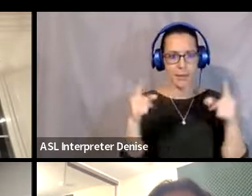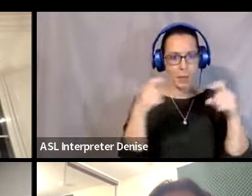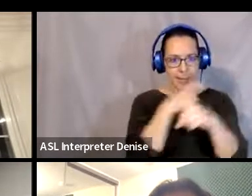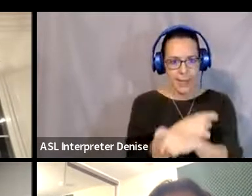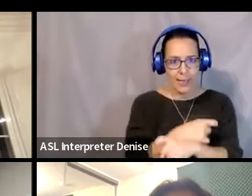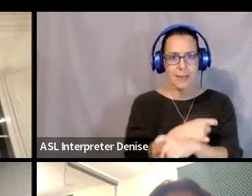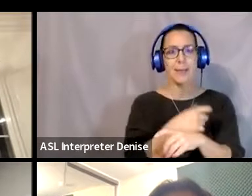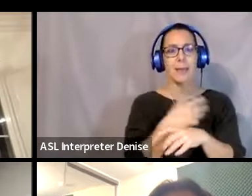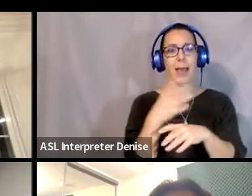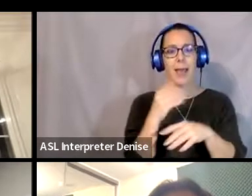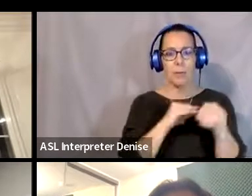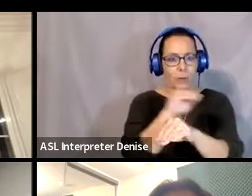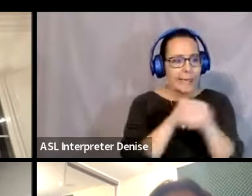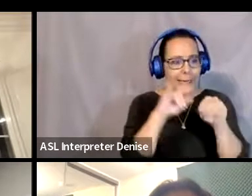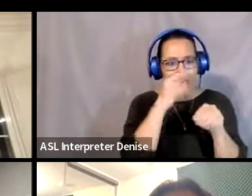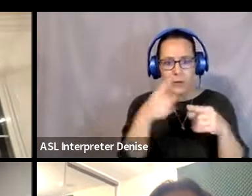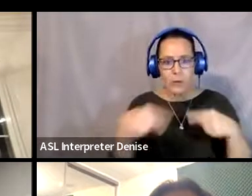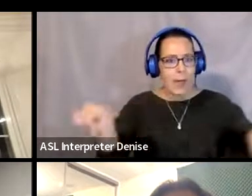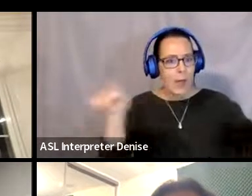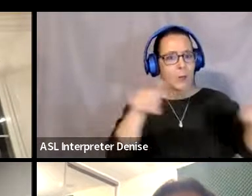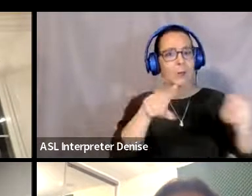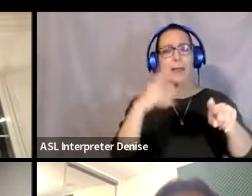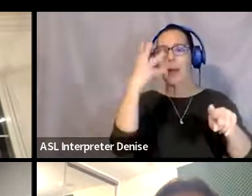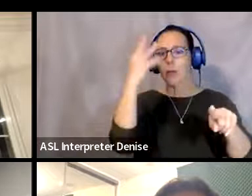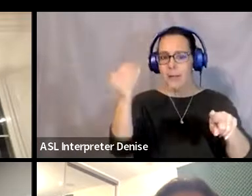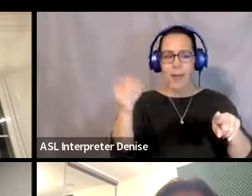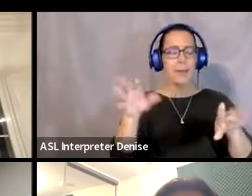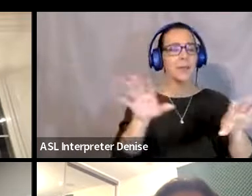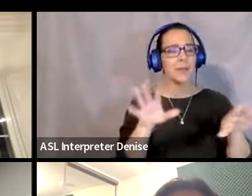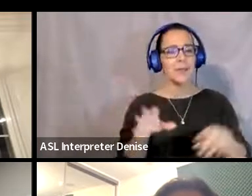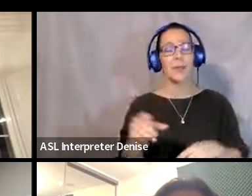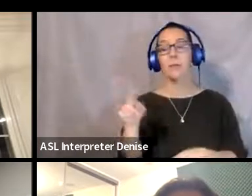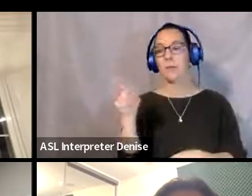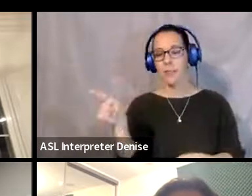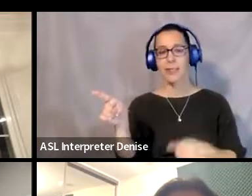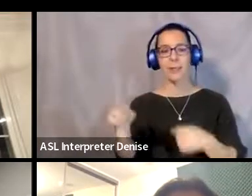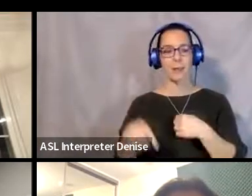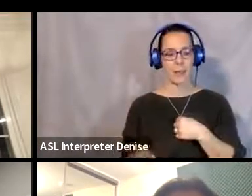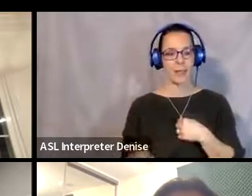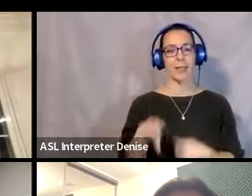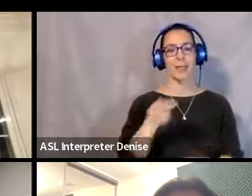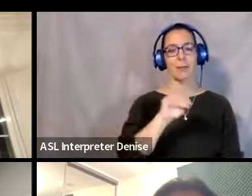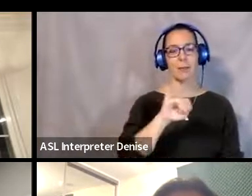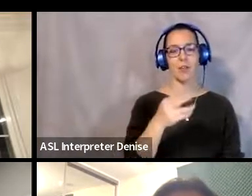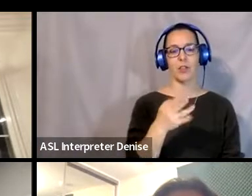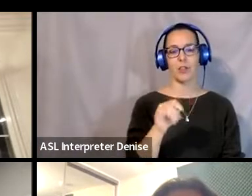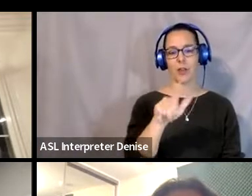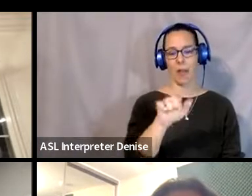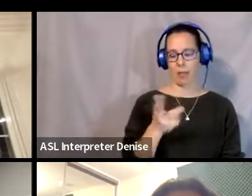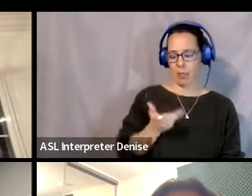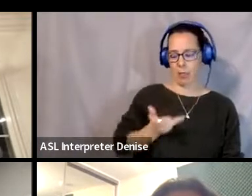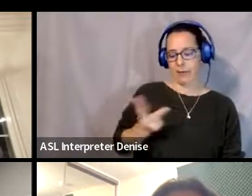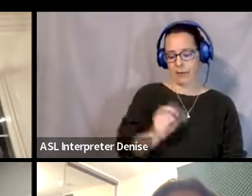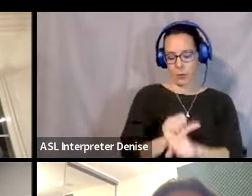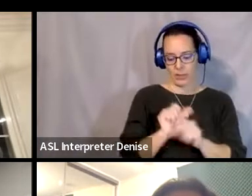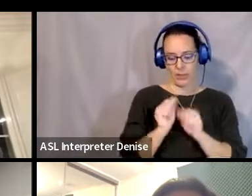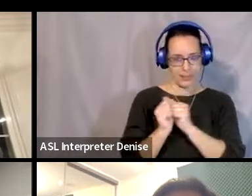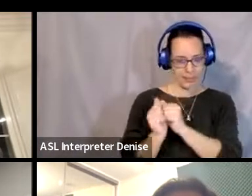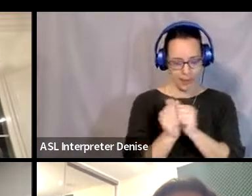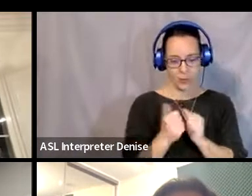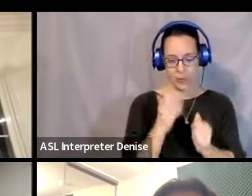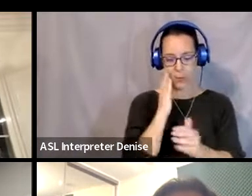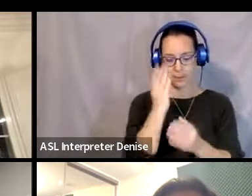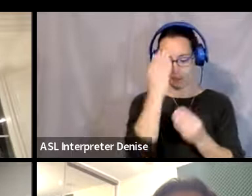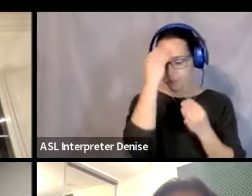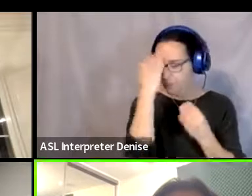moving our kids around outside. And so she and I and Michelle Marino are working to kind of keep everything updated, and we will notify you to